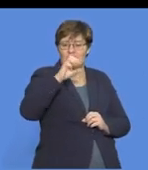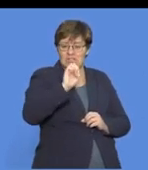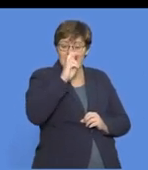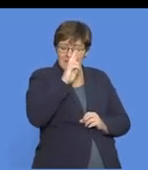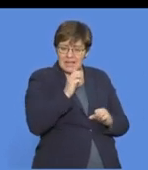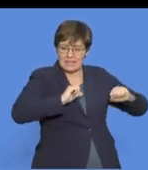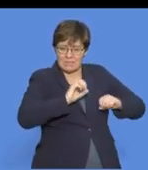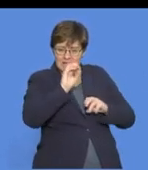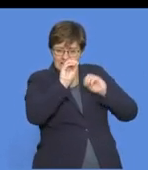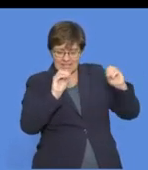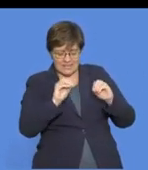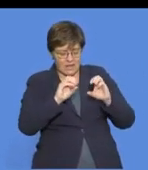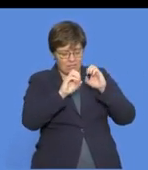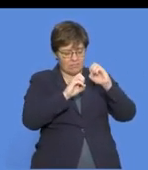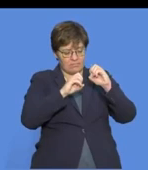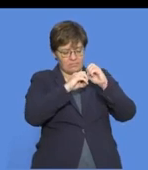important for